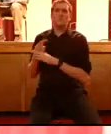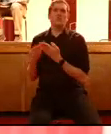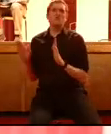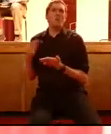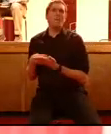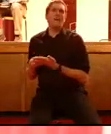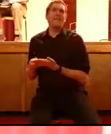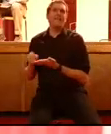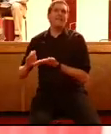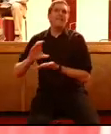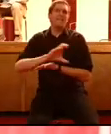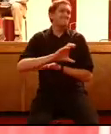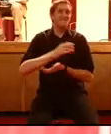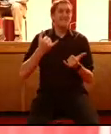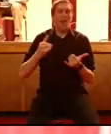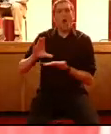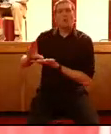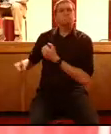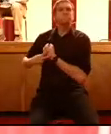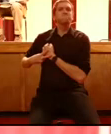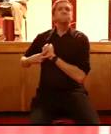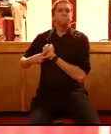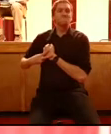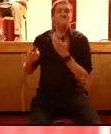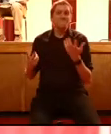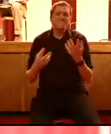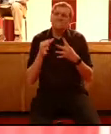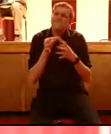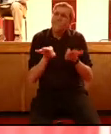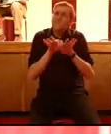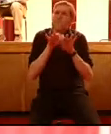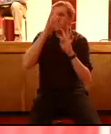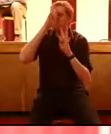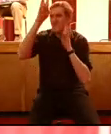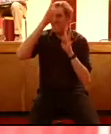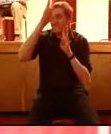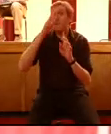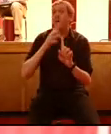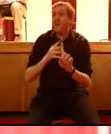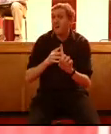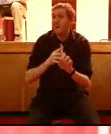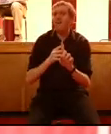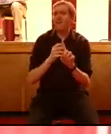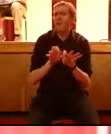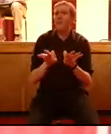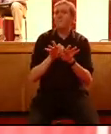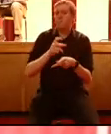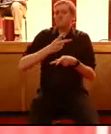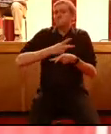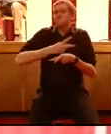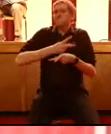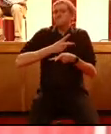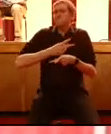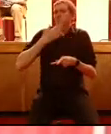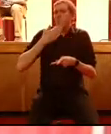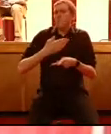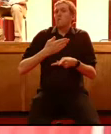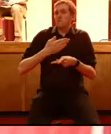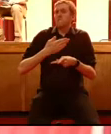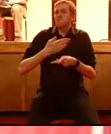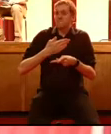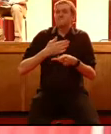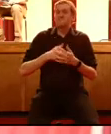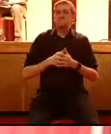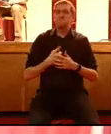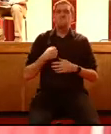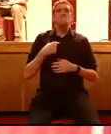fund. So you have to be creative, but you also have to be a very good steward of that. We're looking at